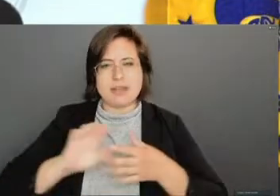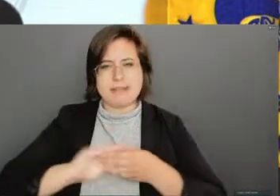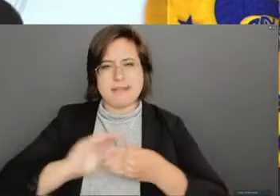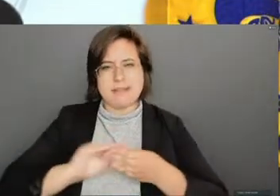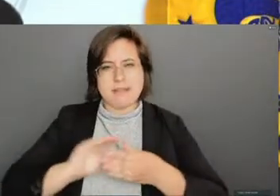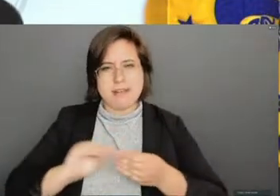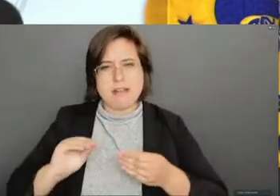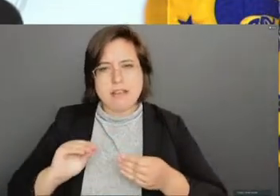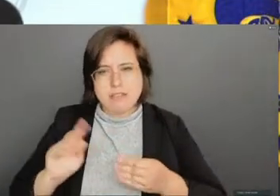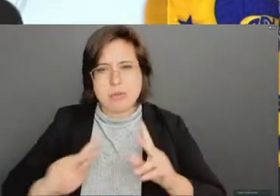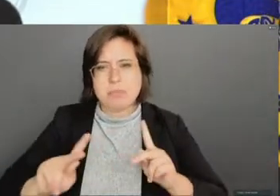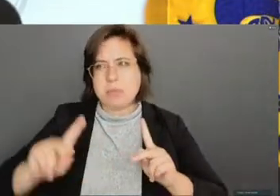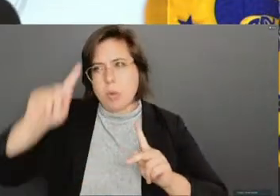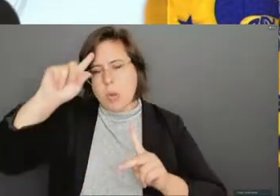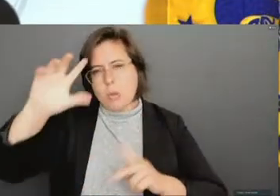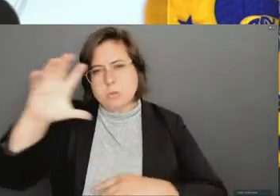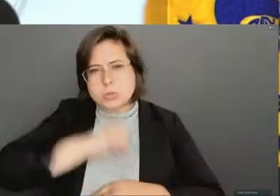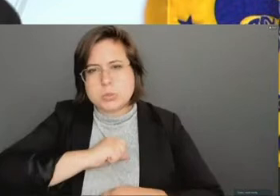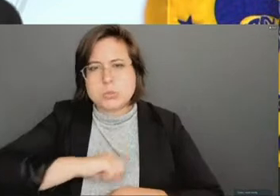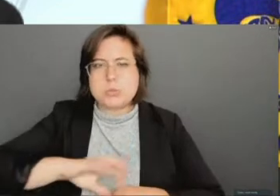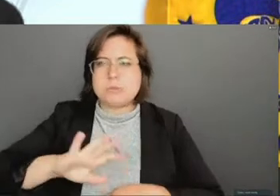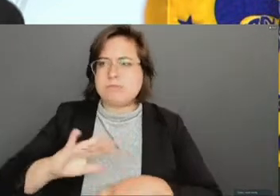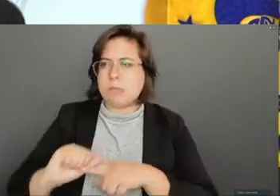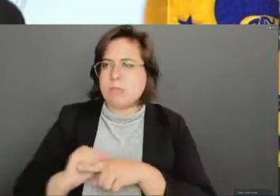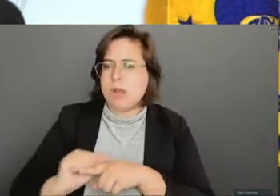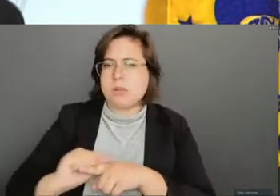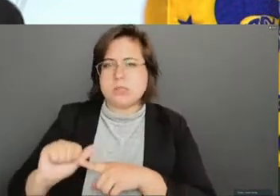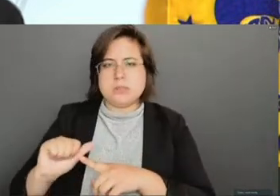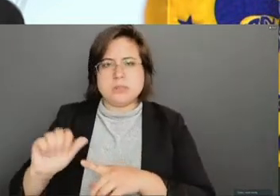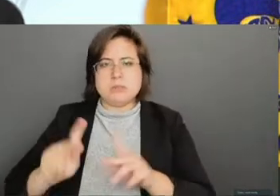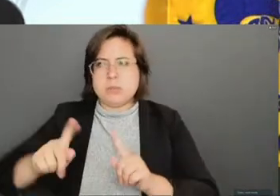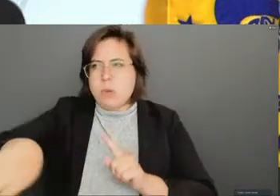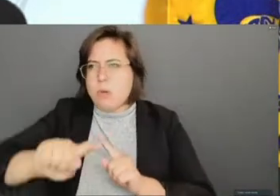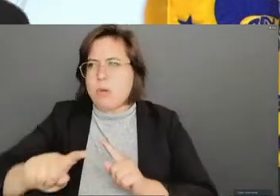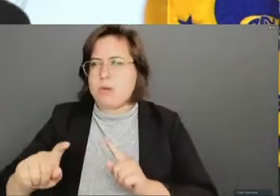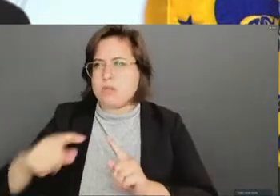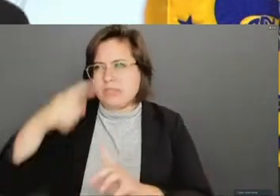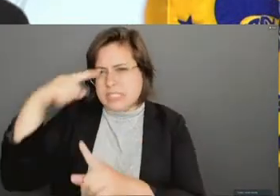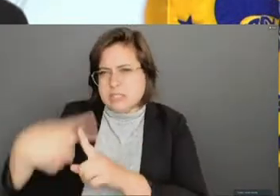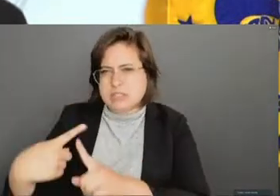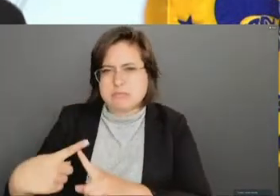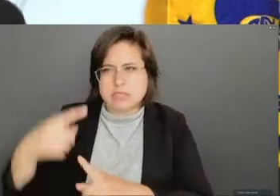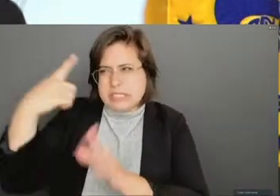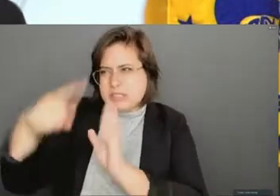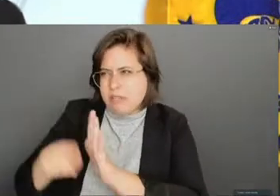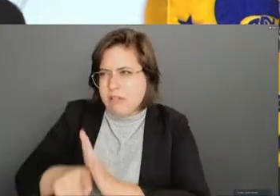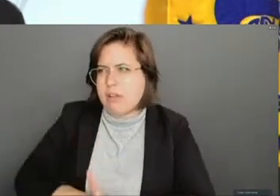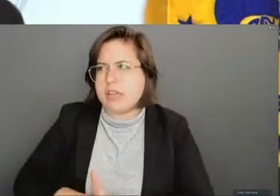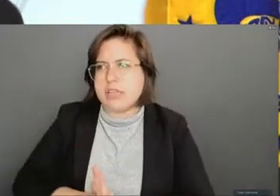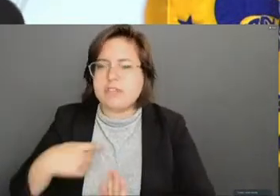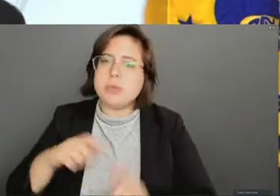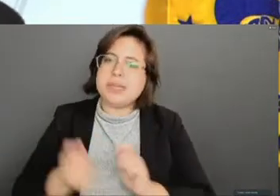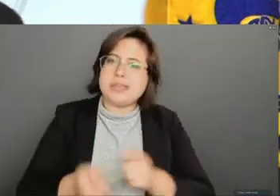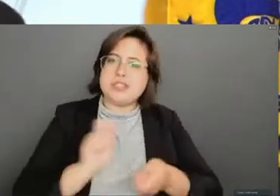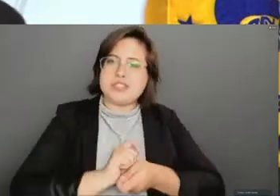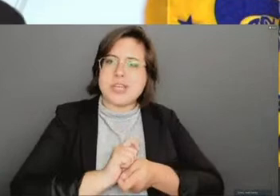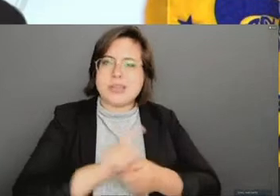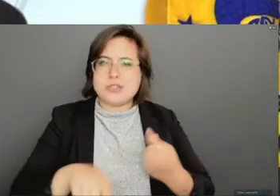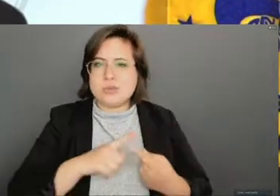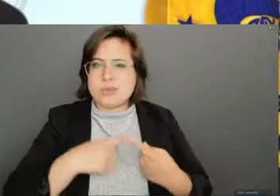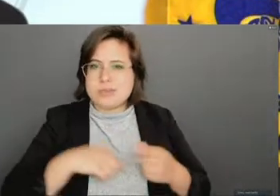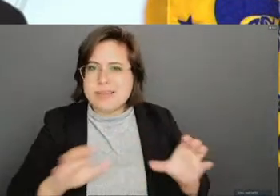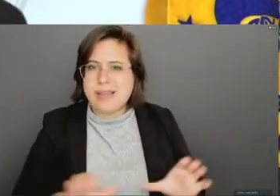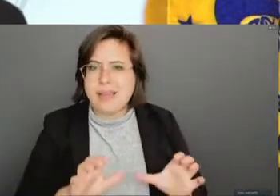how people think, to change practice based on what we do, when we choose to speak up in the public square, when we choose to act in ways